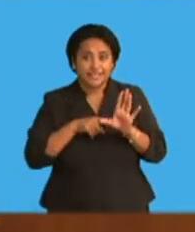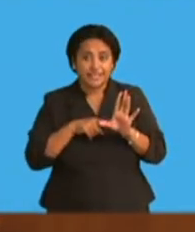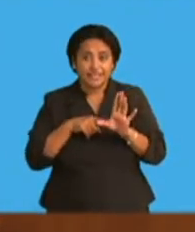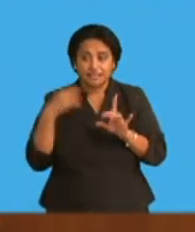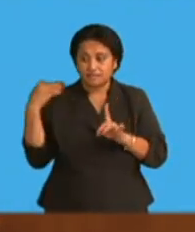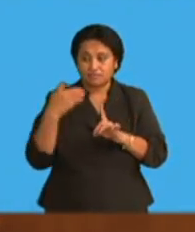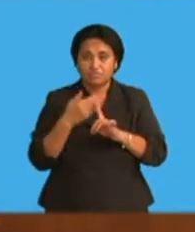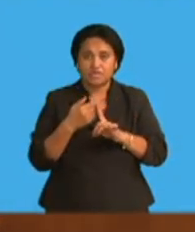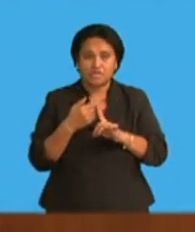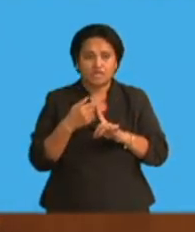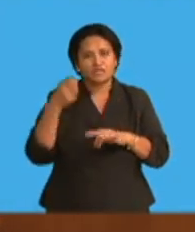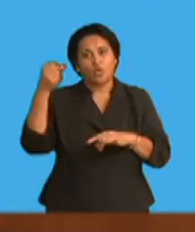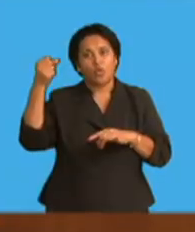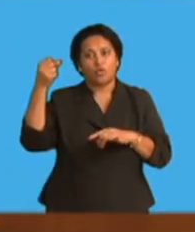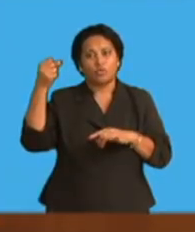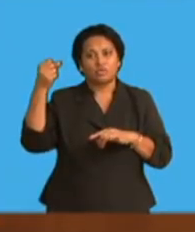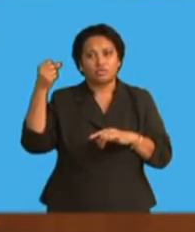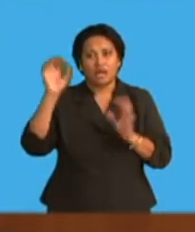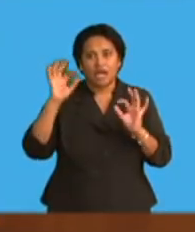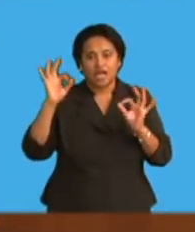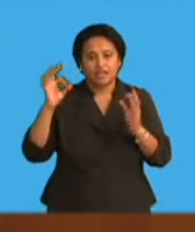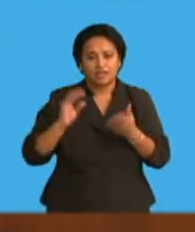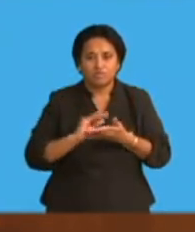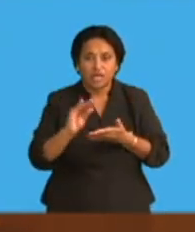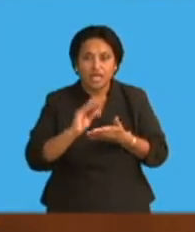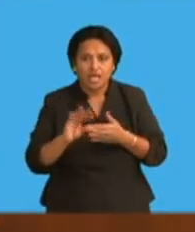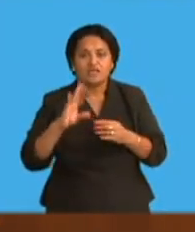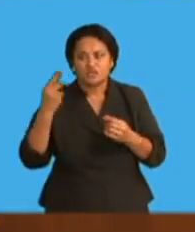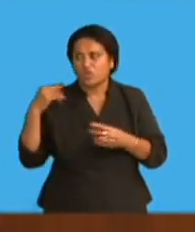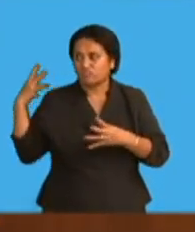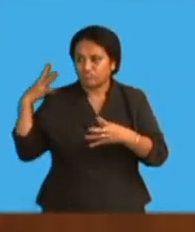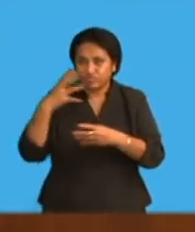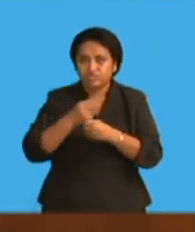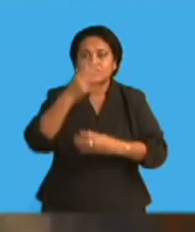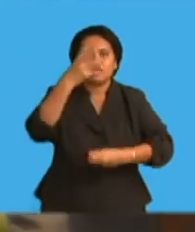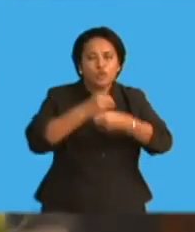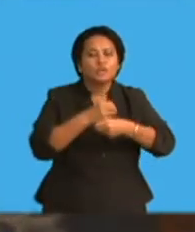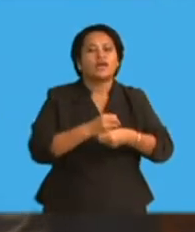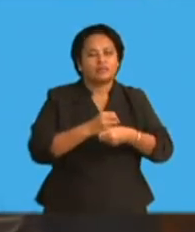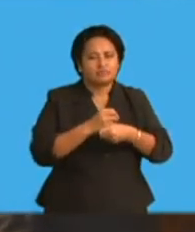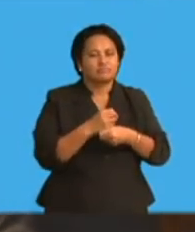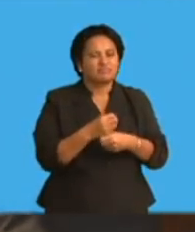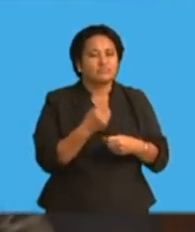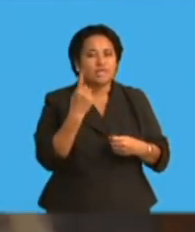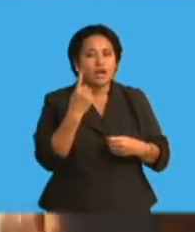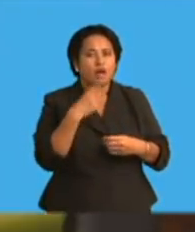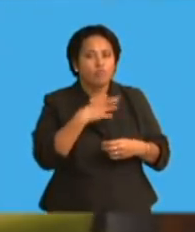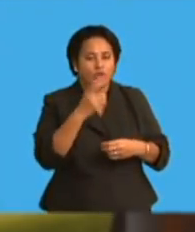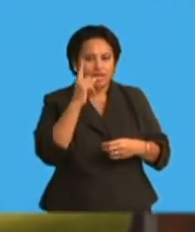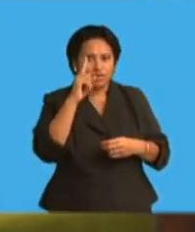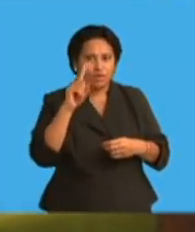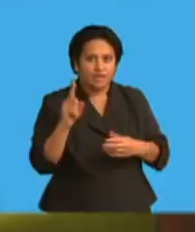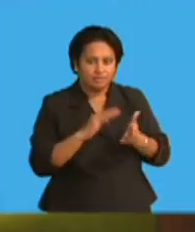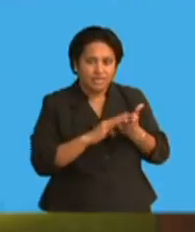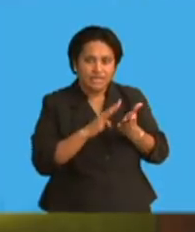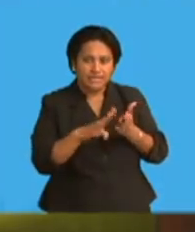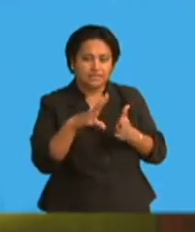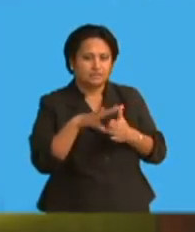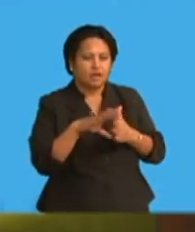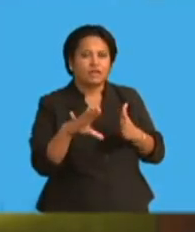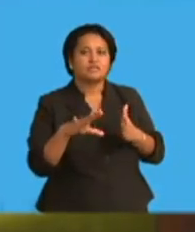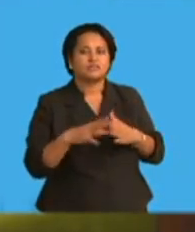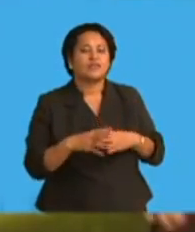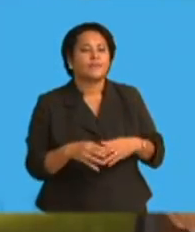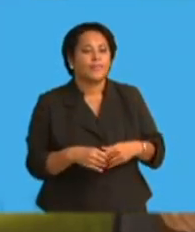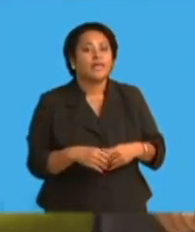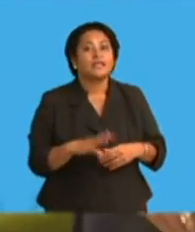from doing it, it would have gone into millions. Thank you, Madam Speaker. Madam Speaker, if I can continue. And the payments